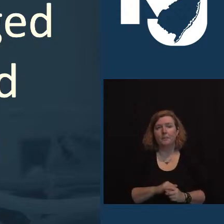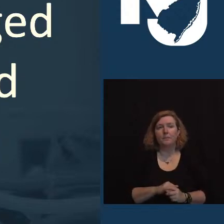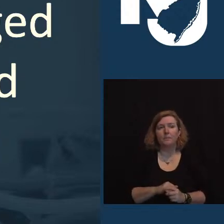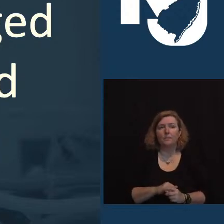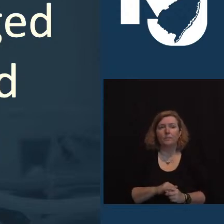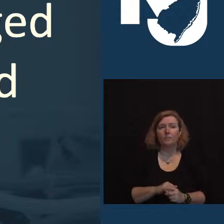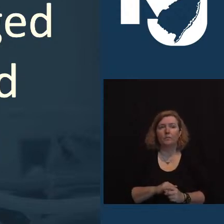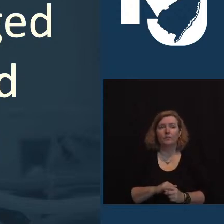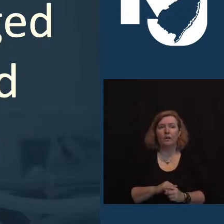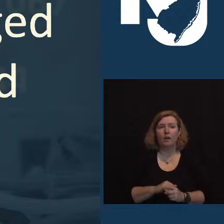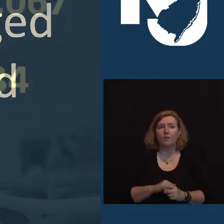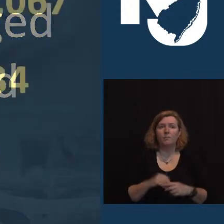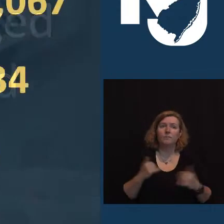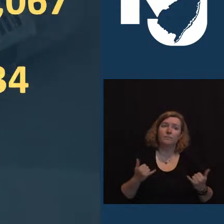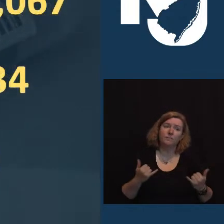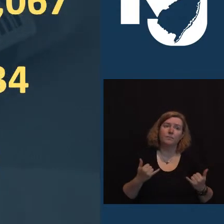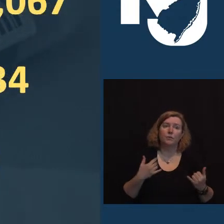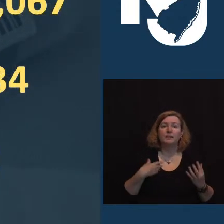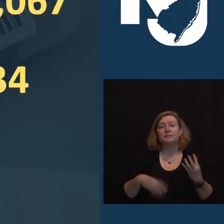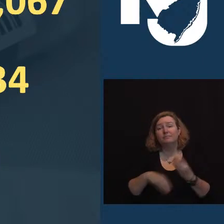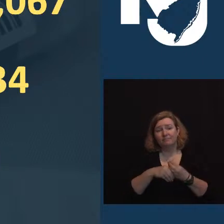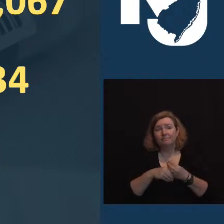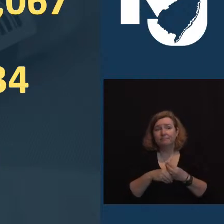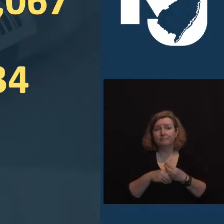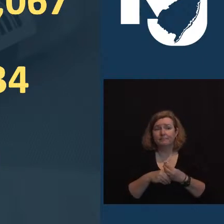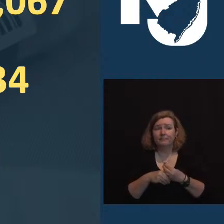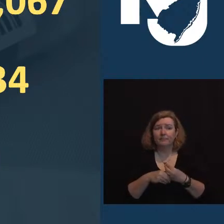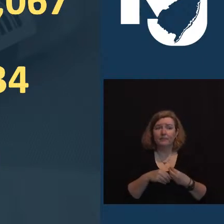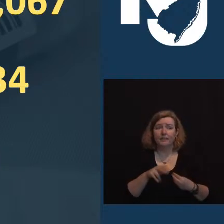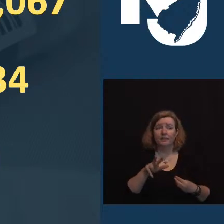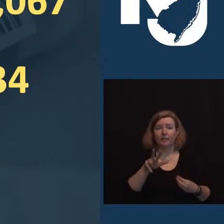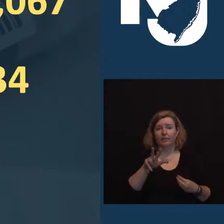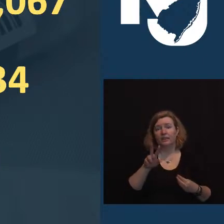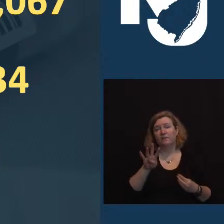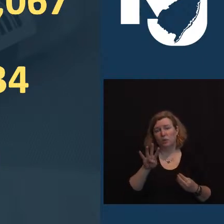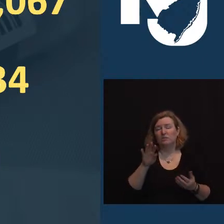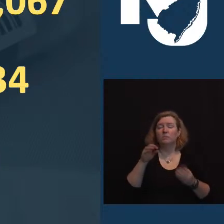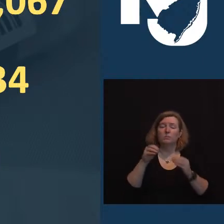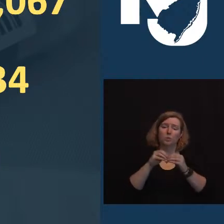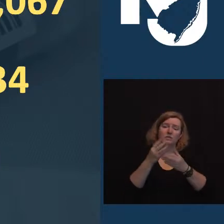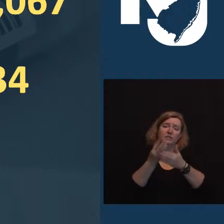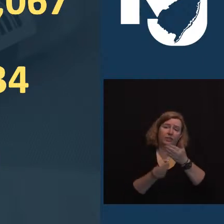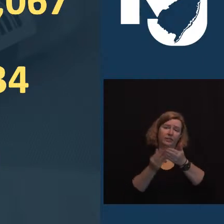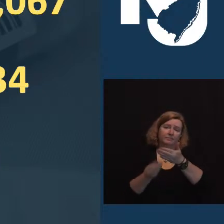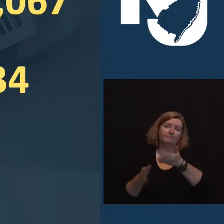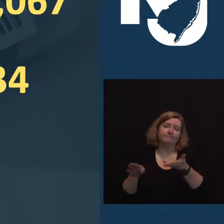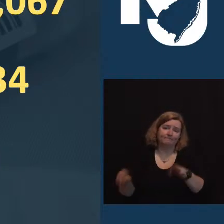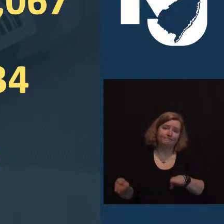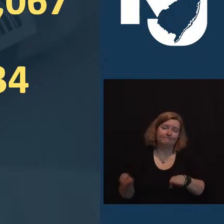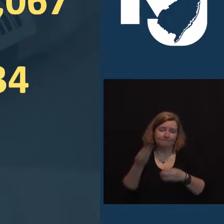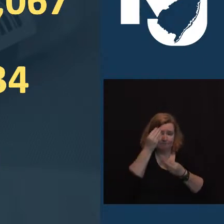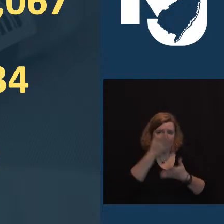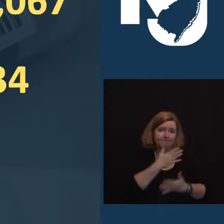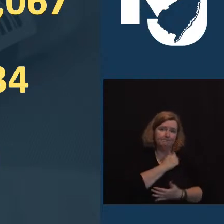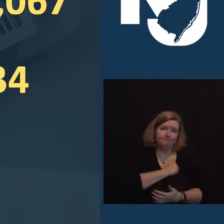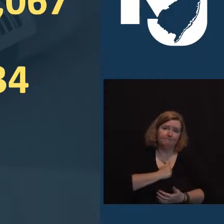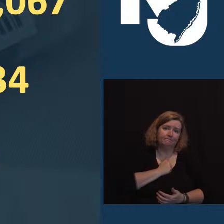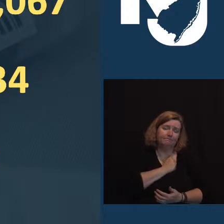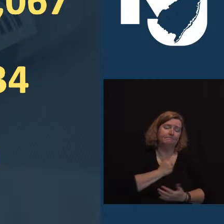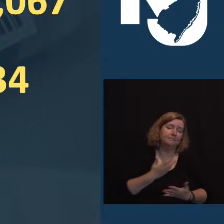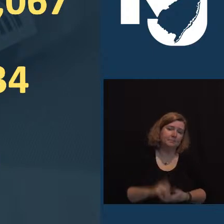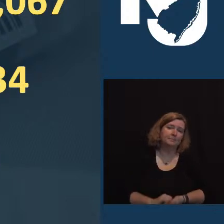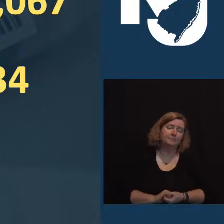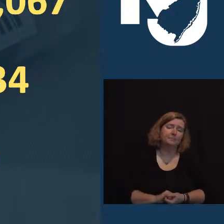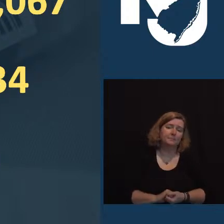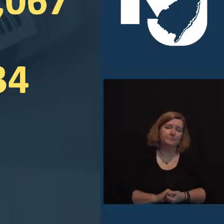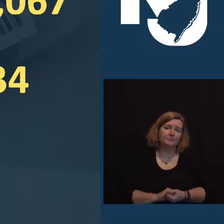However, today we are adding another 34 blessed souls to the list of those whose deaths are now confirmed to have been